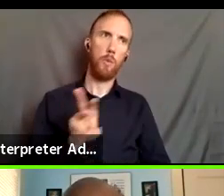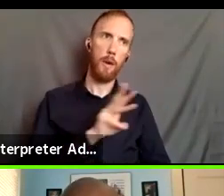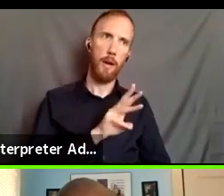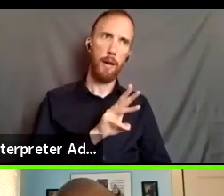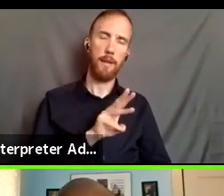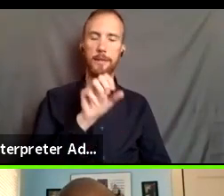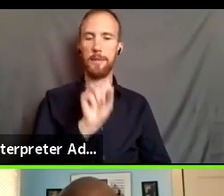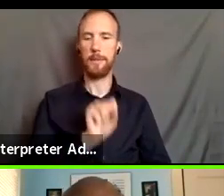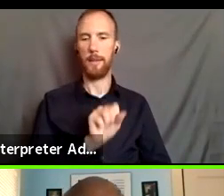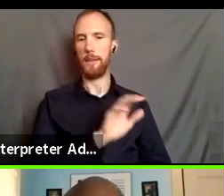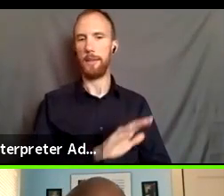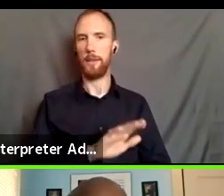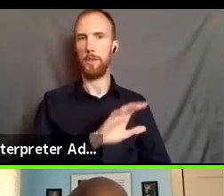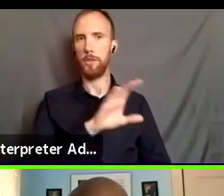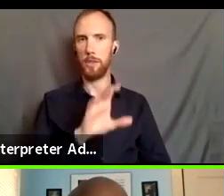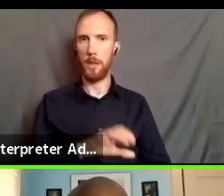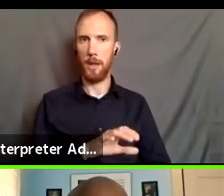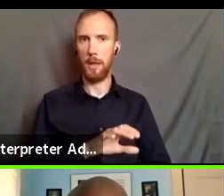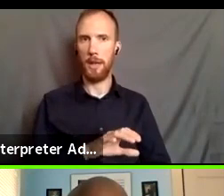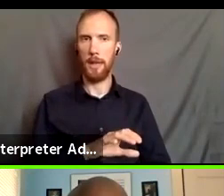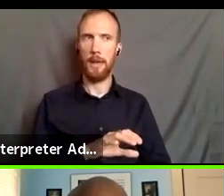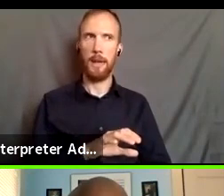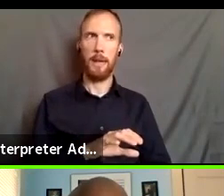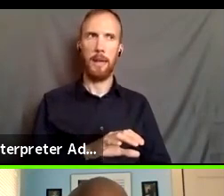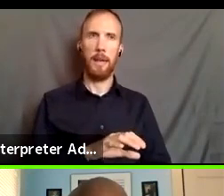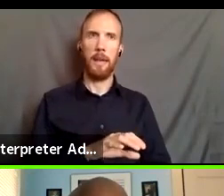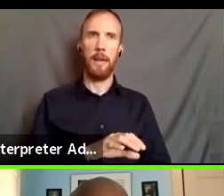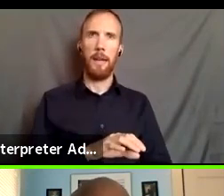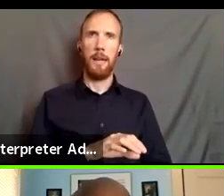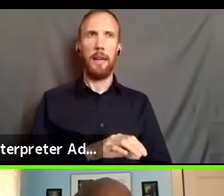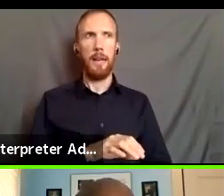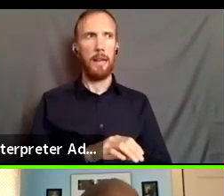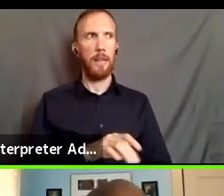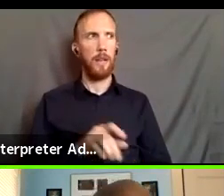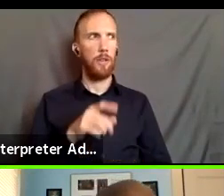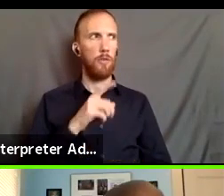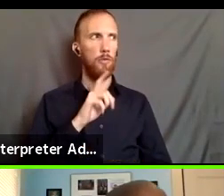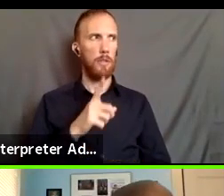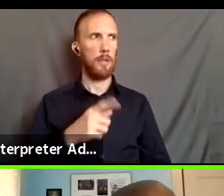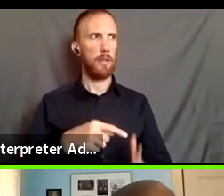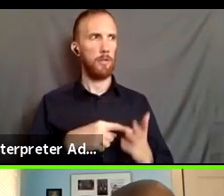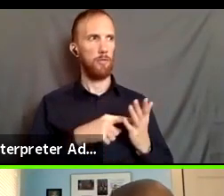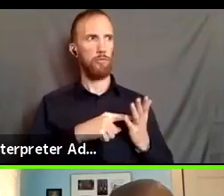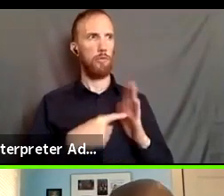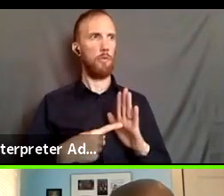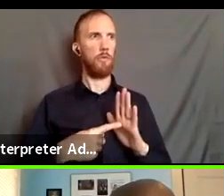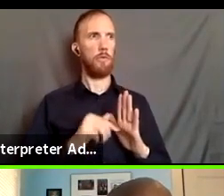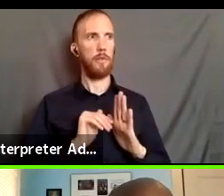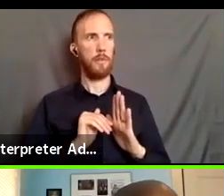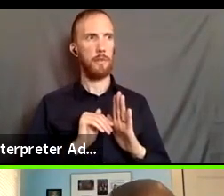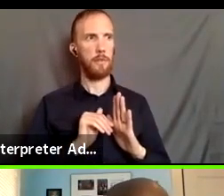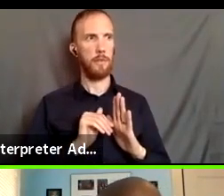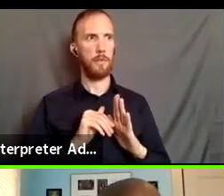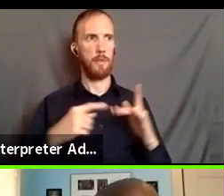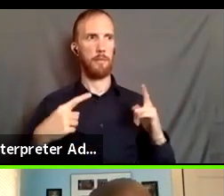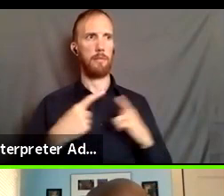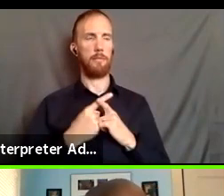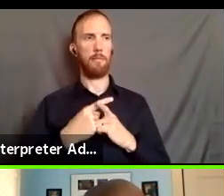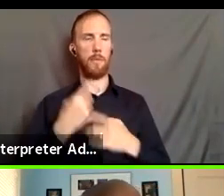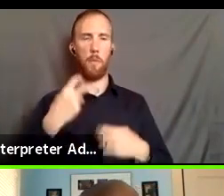it's kind of reflective of our conundrum in terms of just the things that that that's dealt